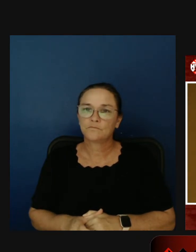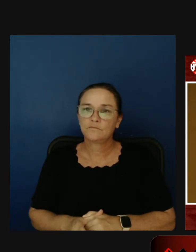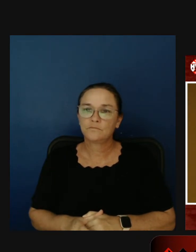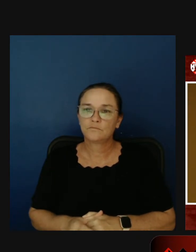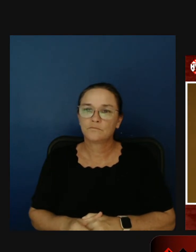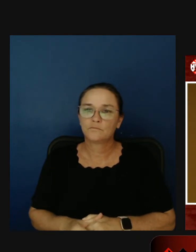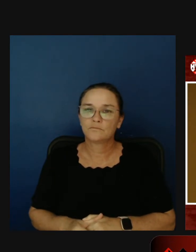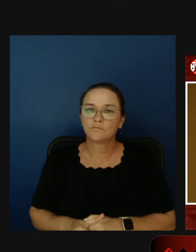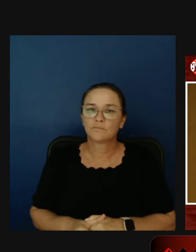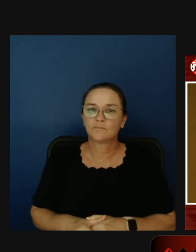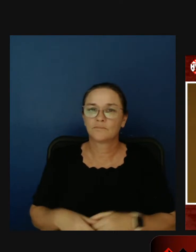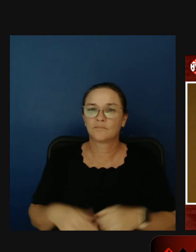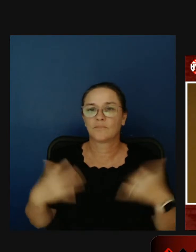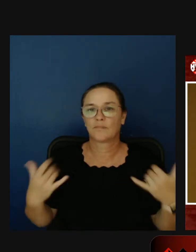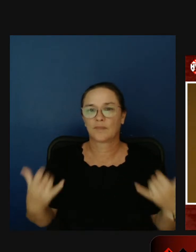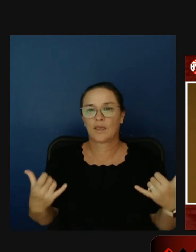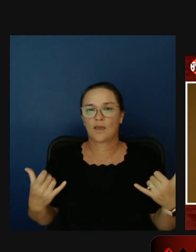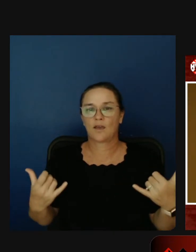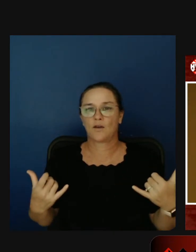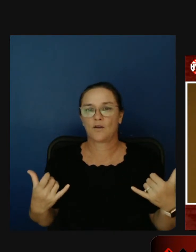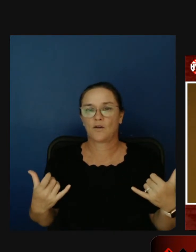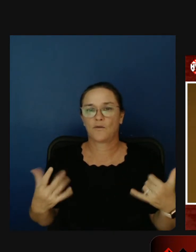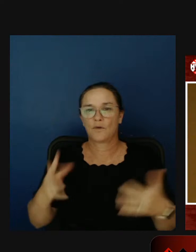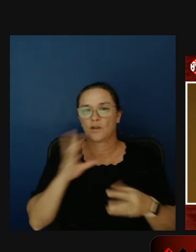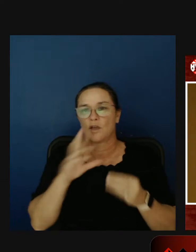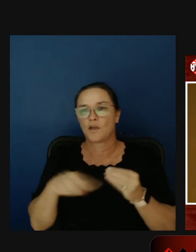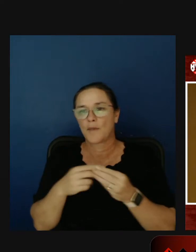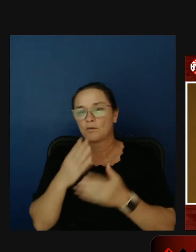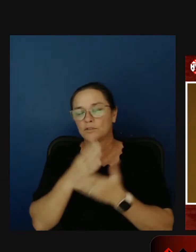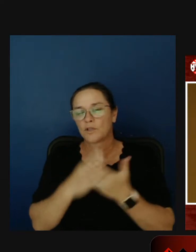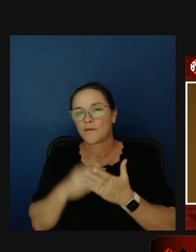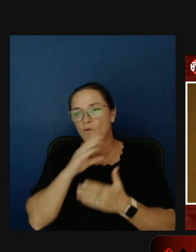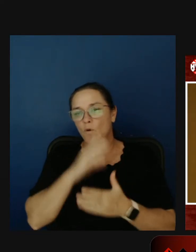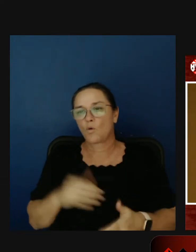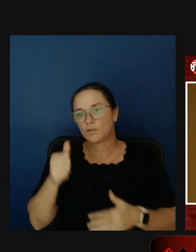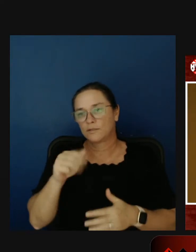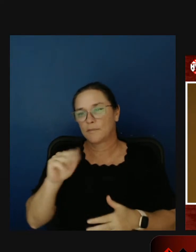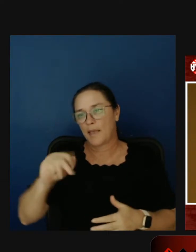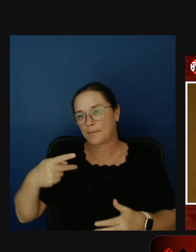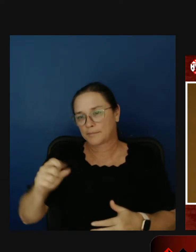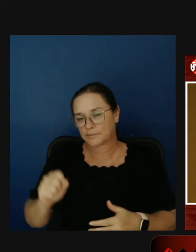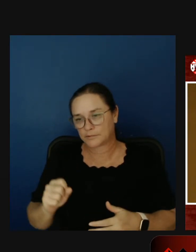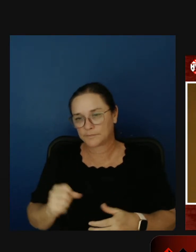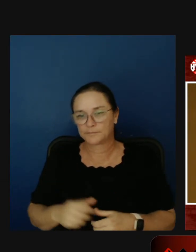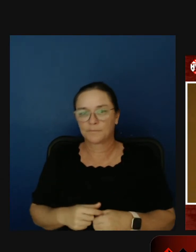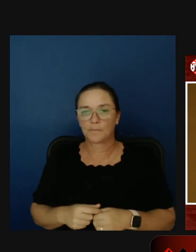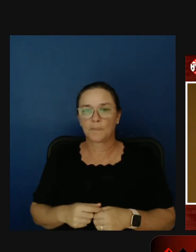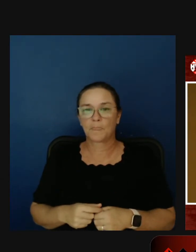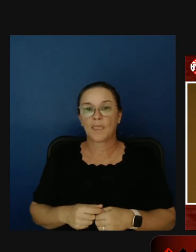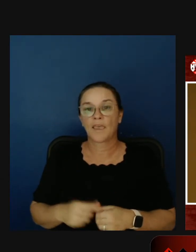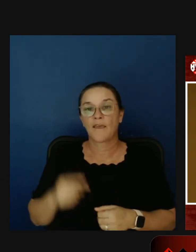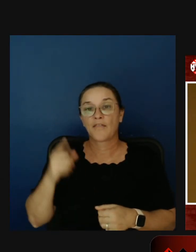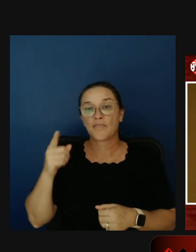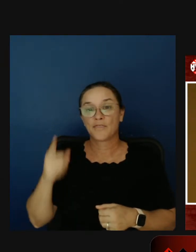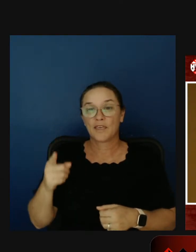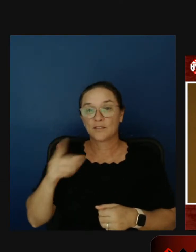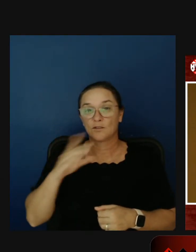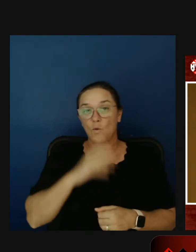So now we're going to jump into some of the oldest maps and move forward. And this is the